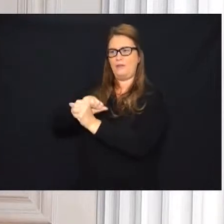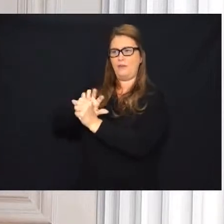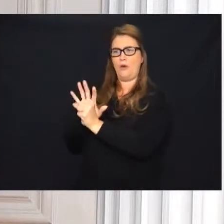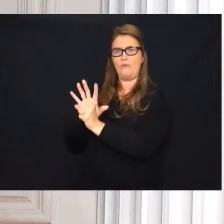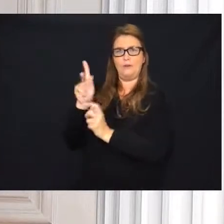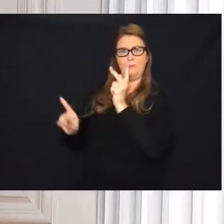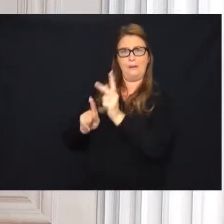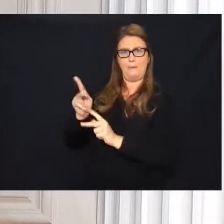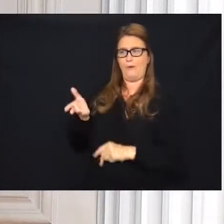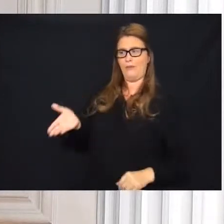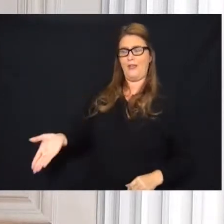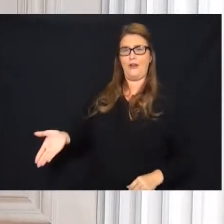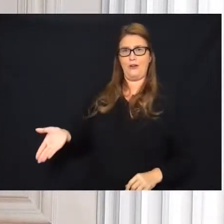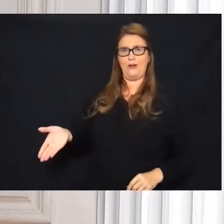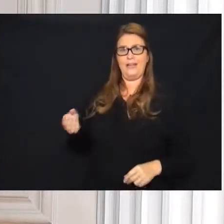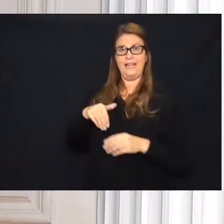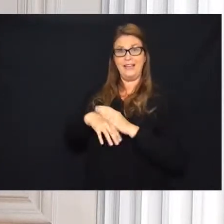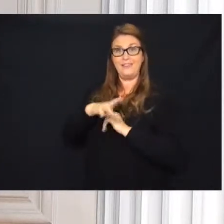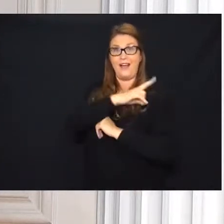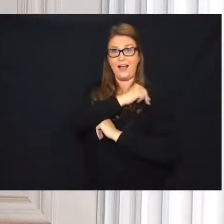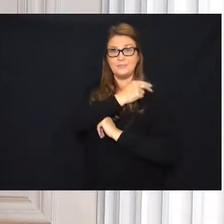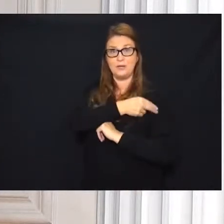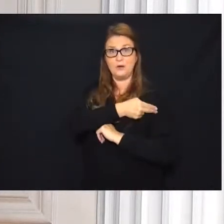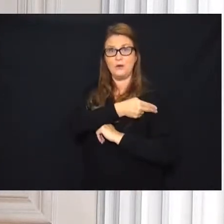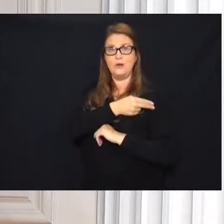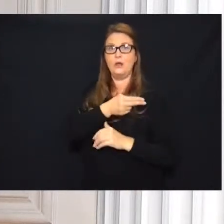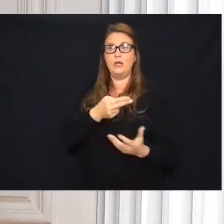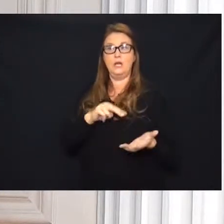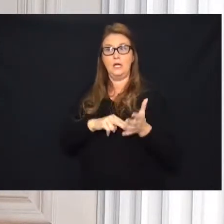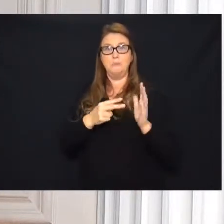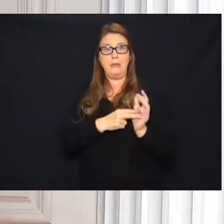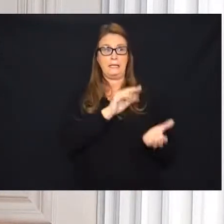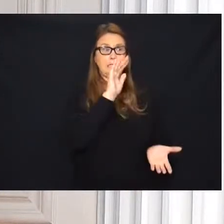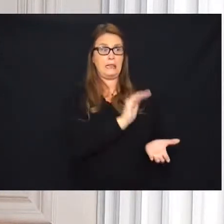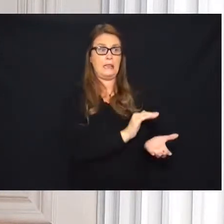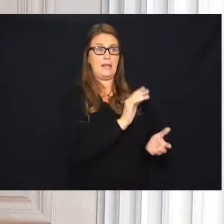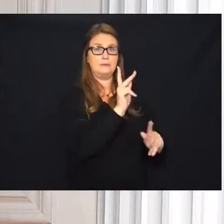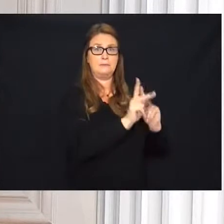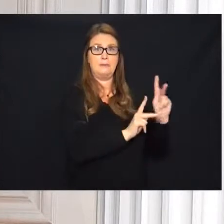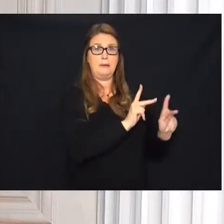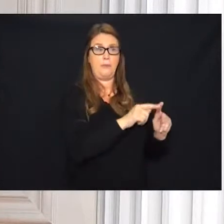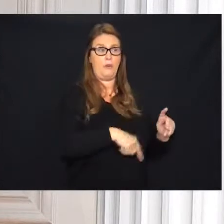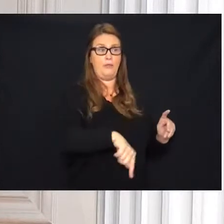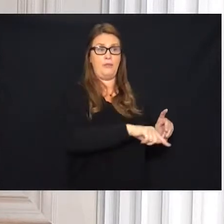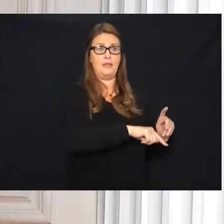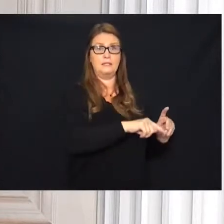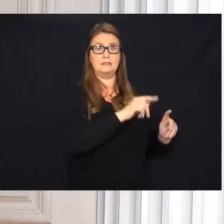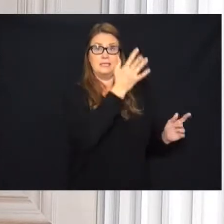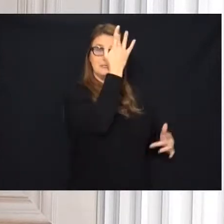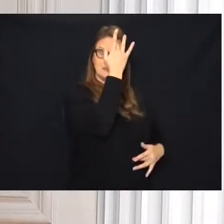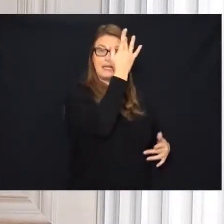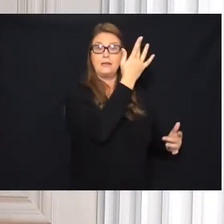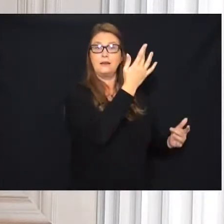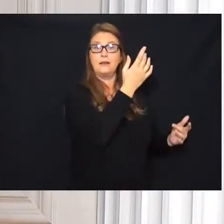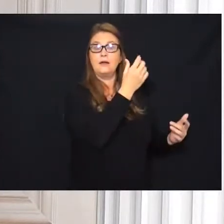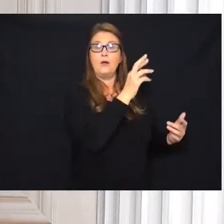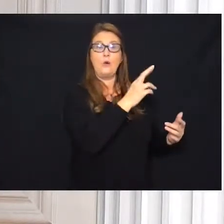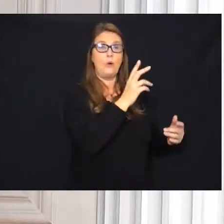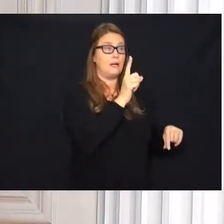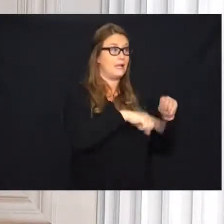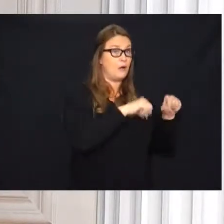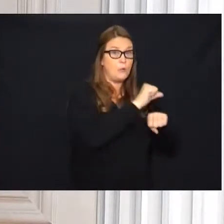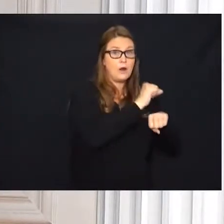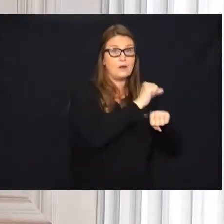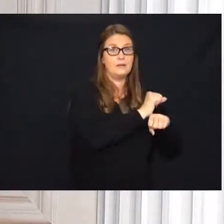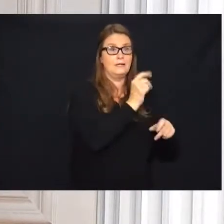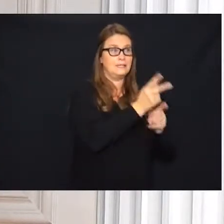our state hospitals, and as we see more and more of our staff either get sick and not be able to work to